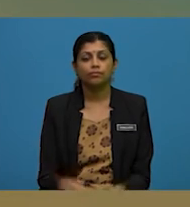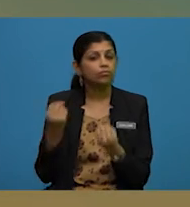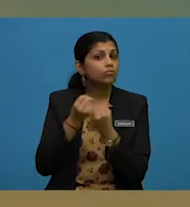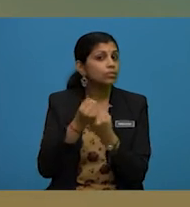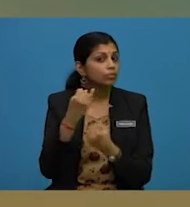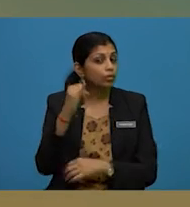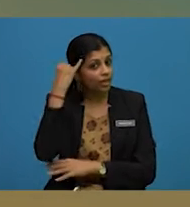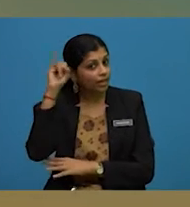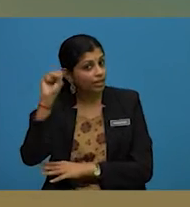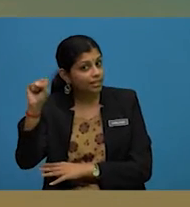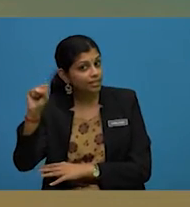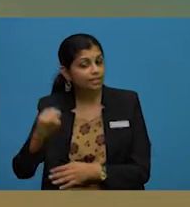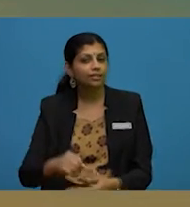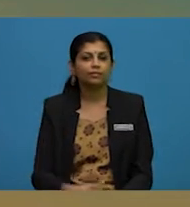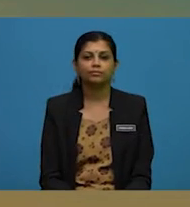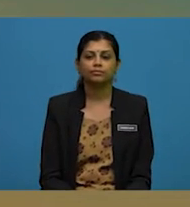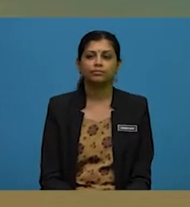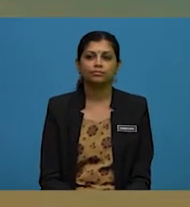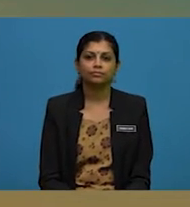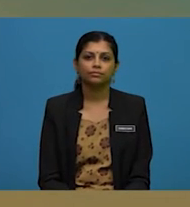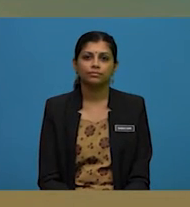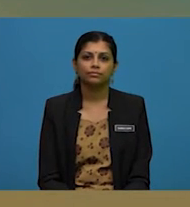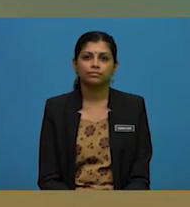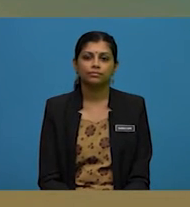The supporting ideas